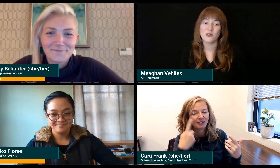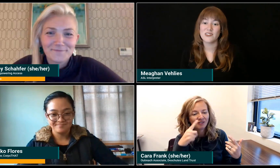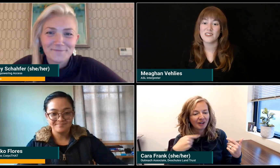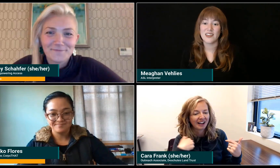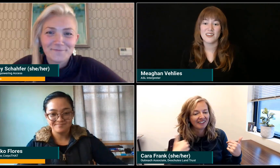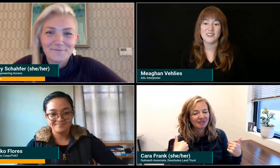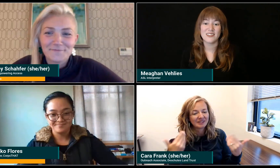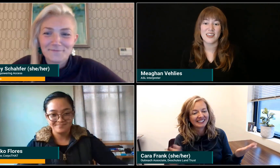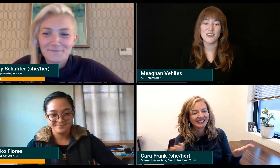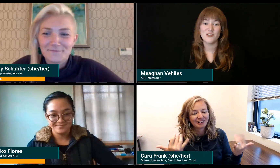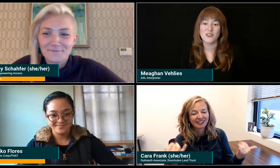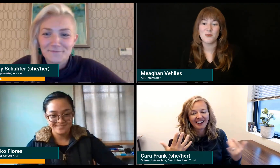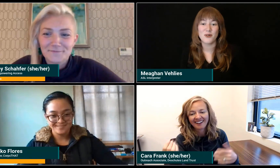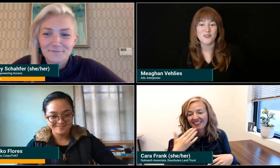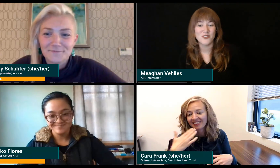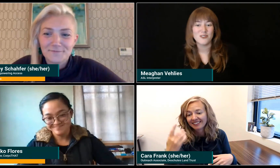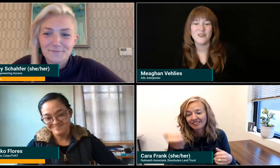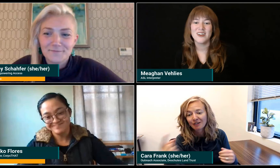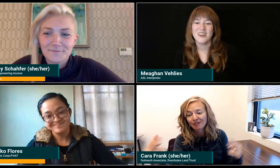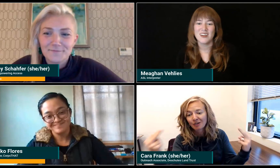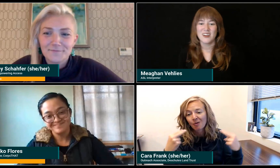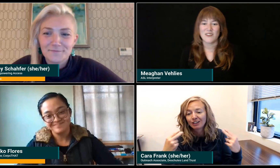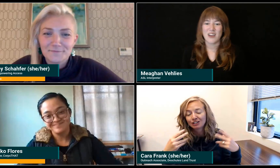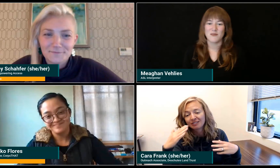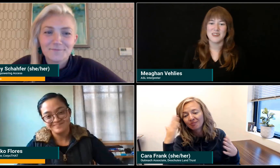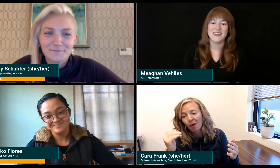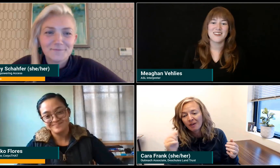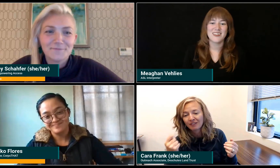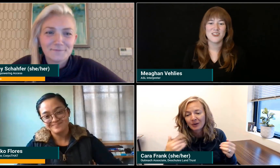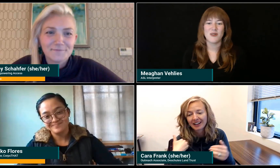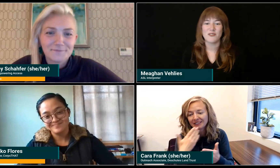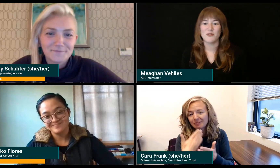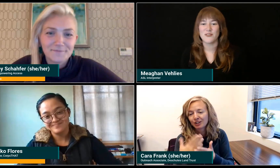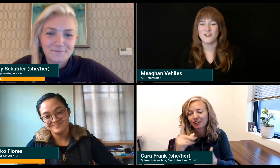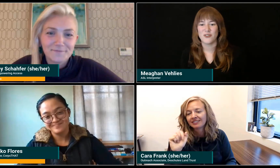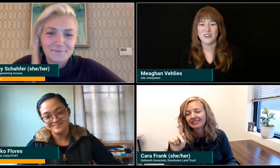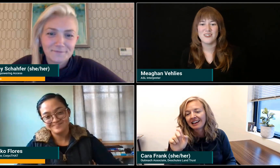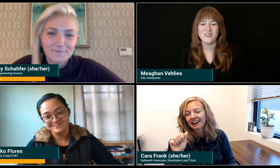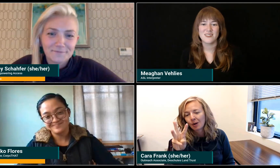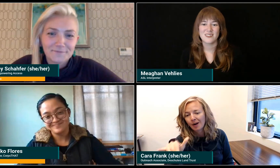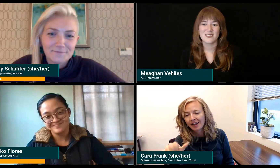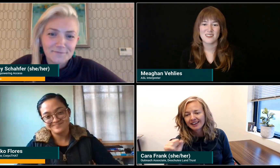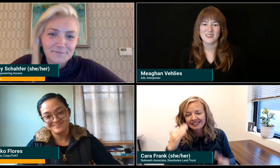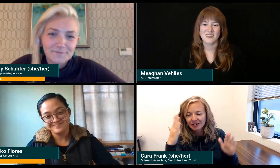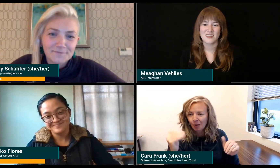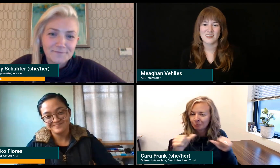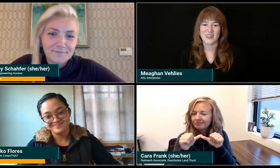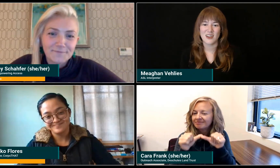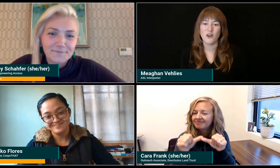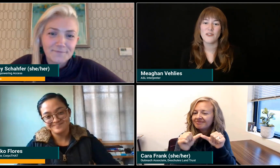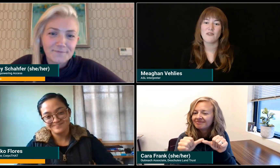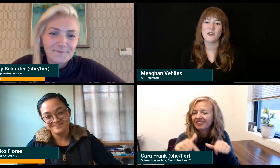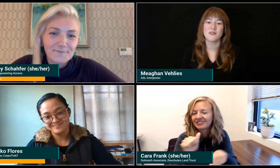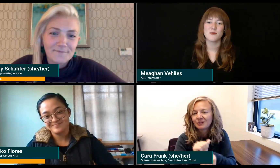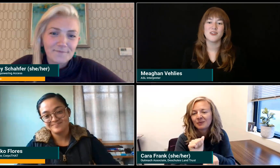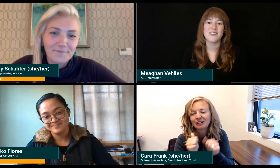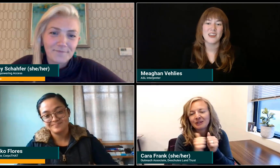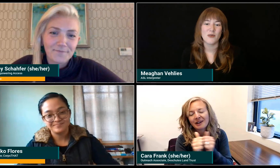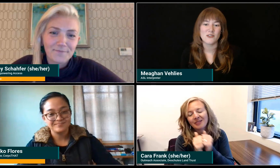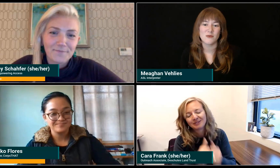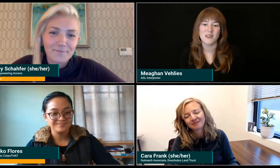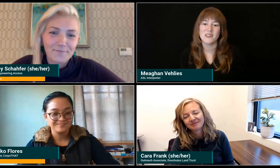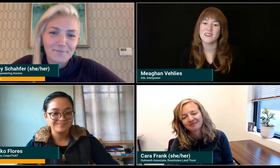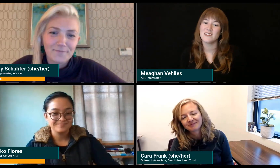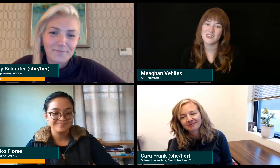I just want to say thank you to the both of you for having me here. Thank you everyone for joining. Hopefully everyone got some